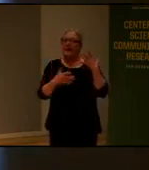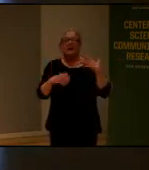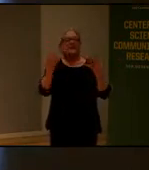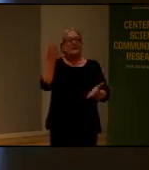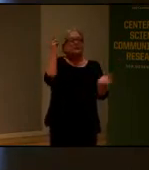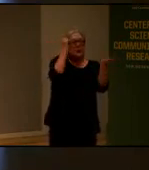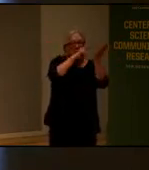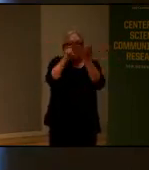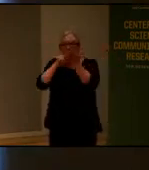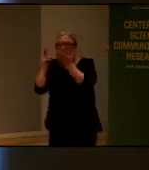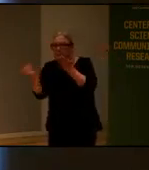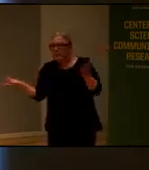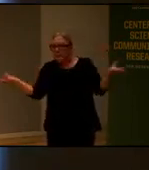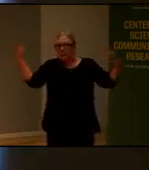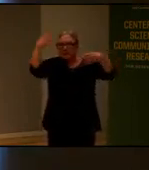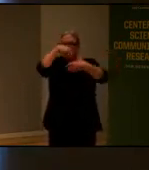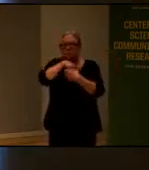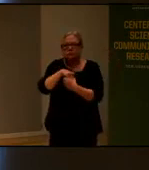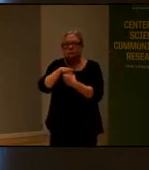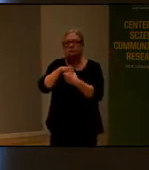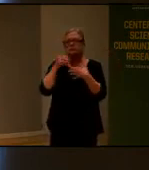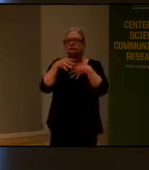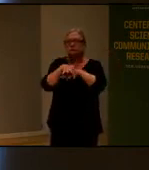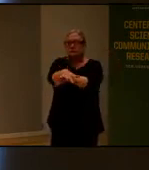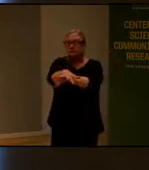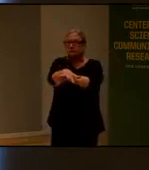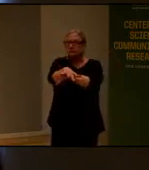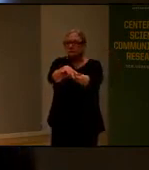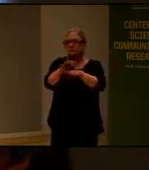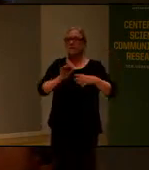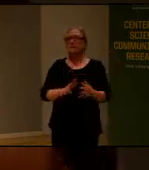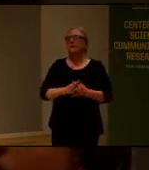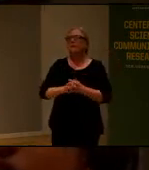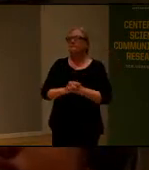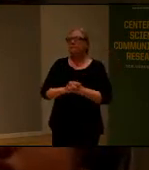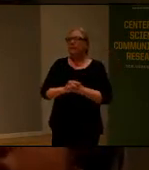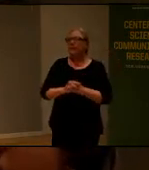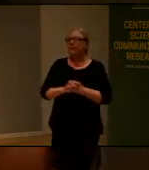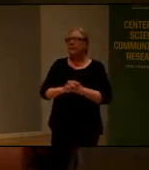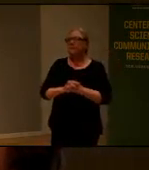different definitions, different understandings. We're siloed.